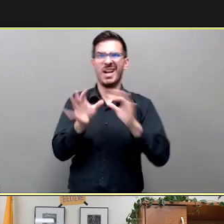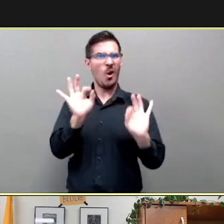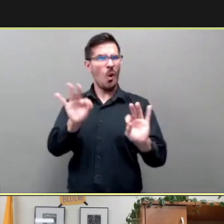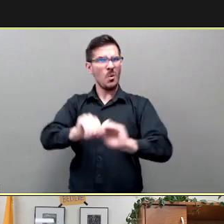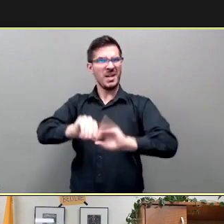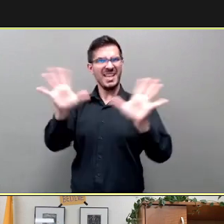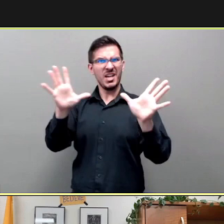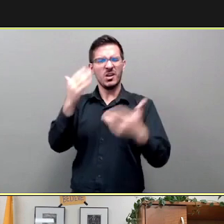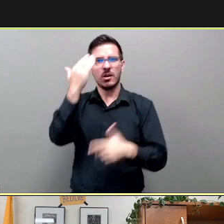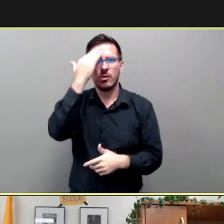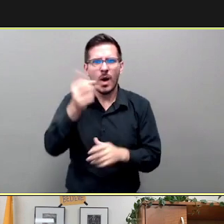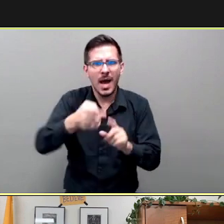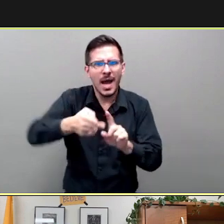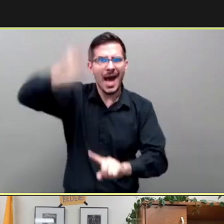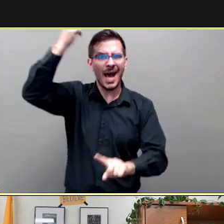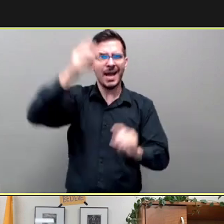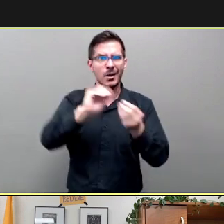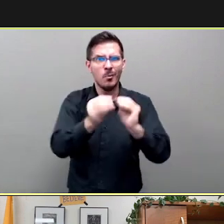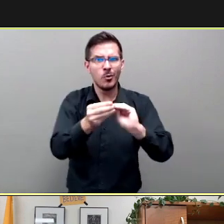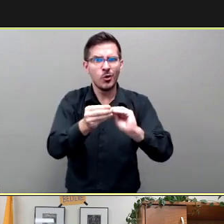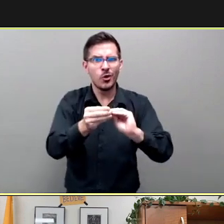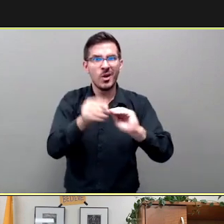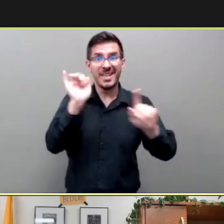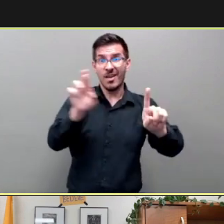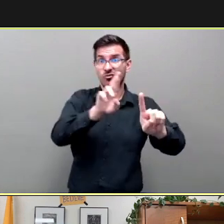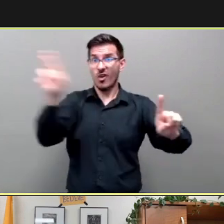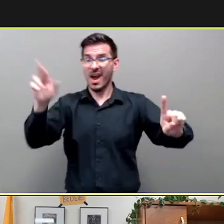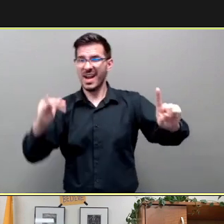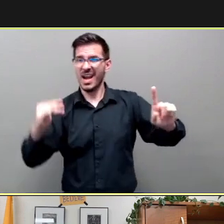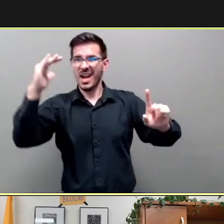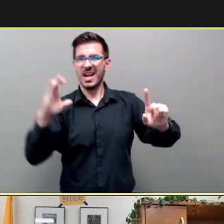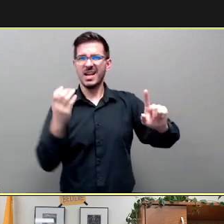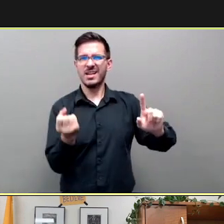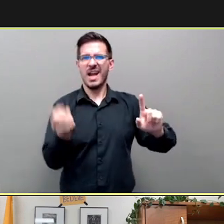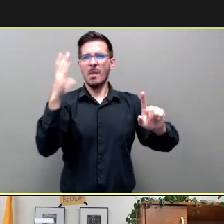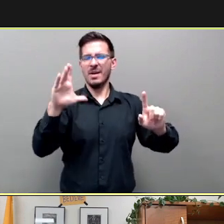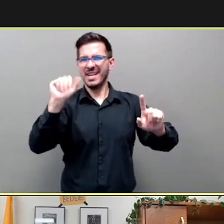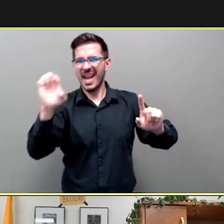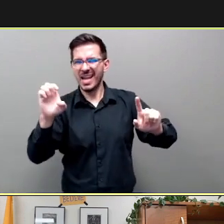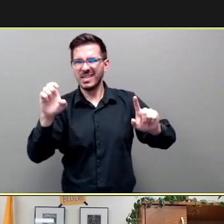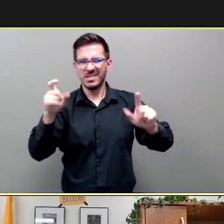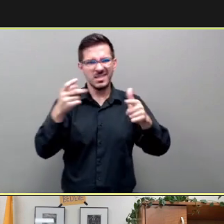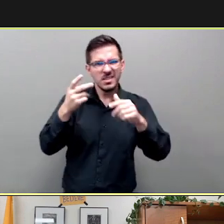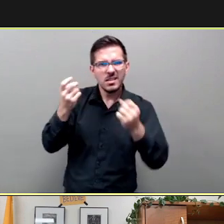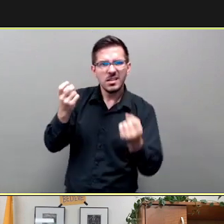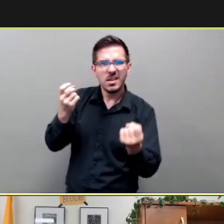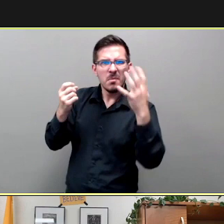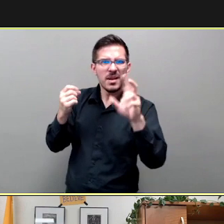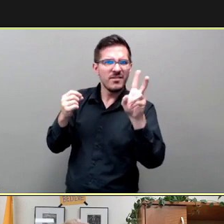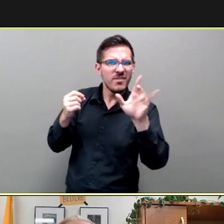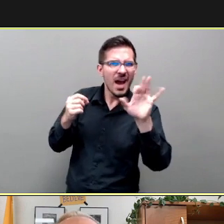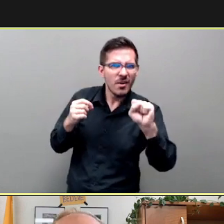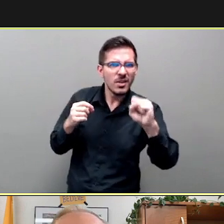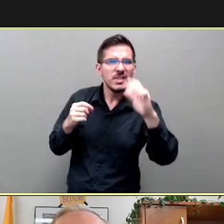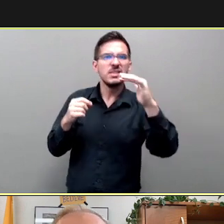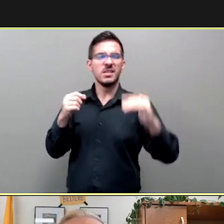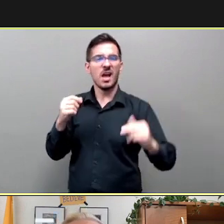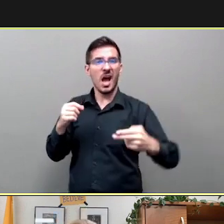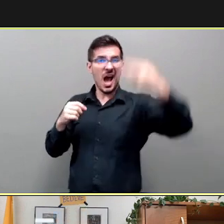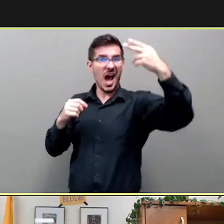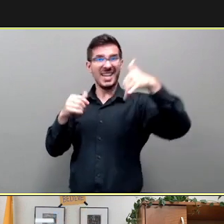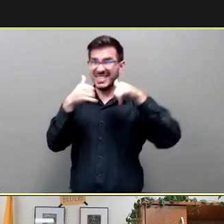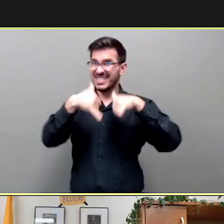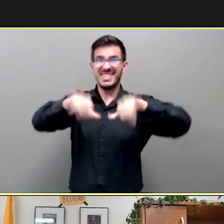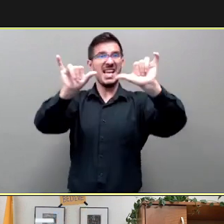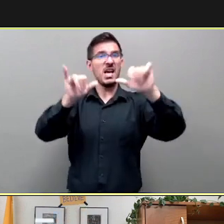on the right side of the graph? The viral particles in the wastewater are really high and cases are dropping. And so I don't have an answer for you